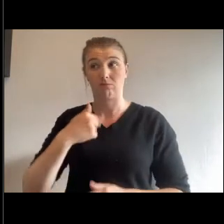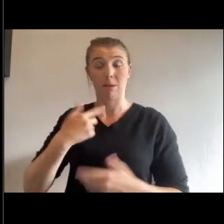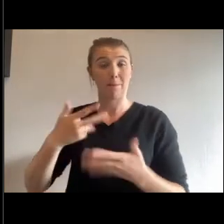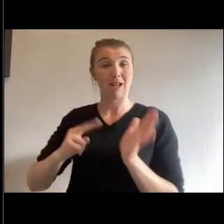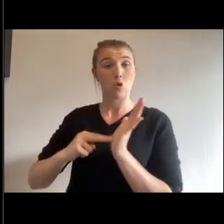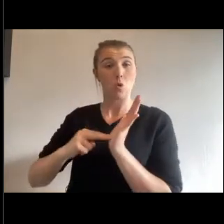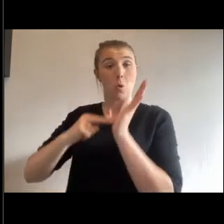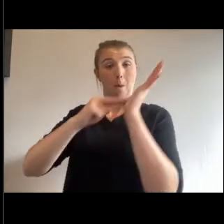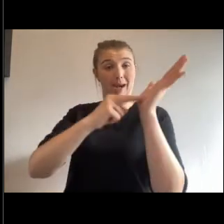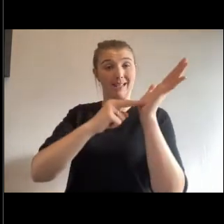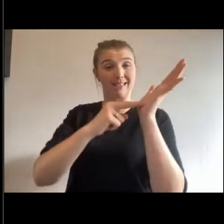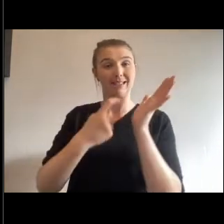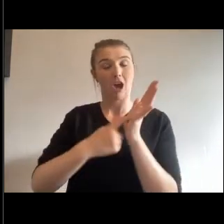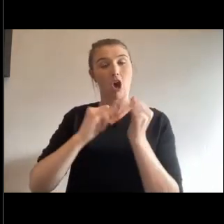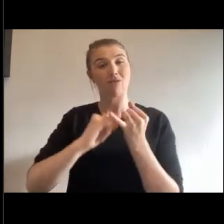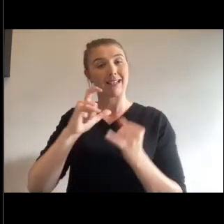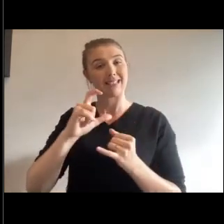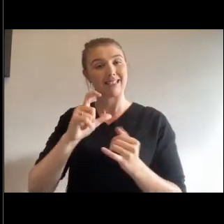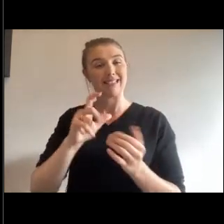RSC Chartered Chemist in